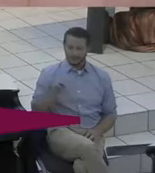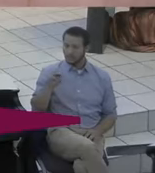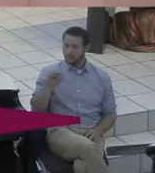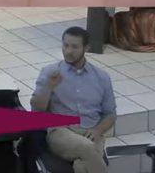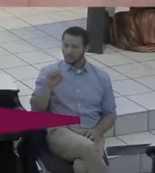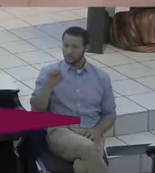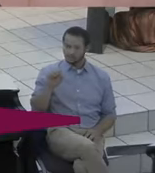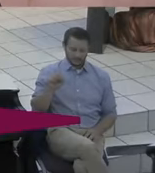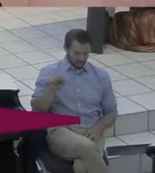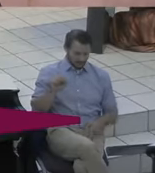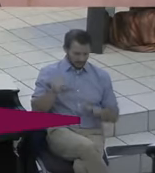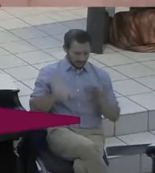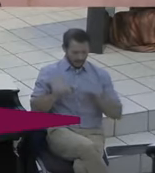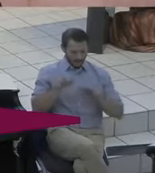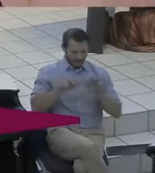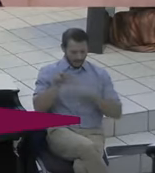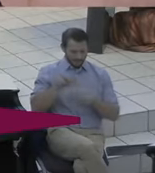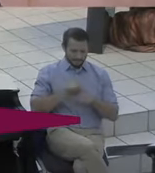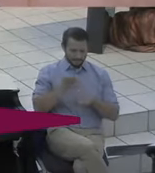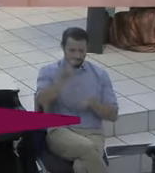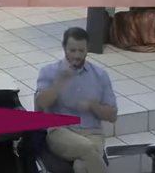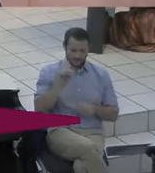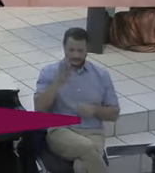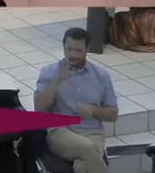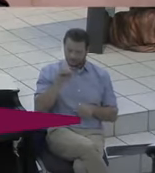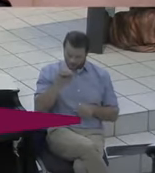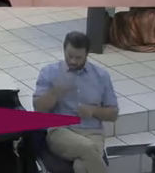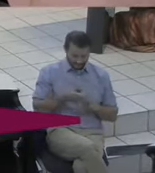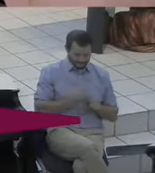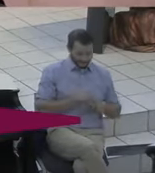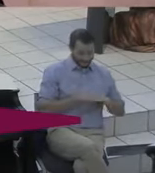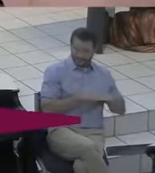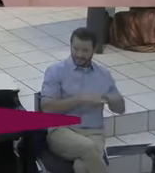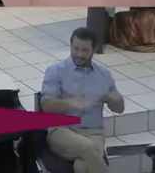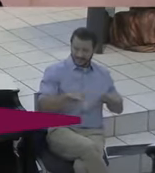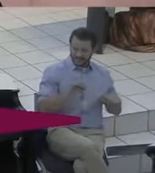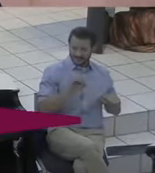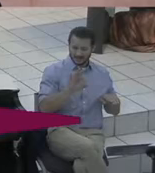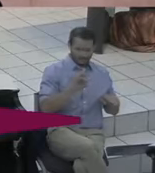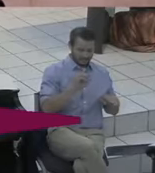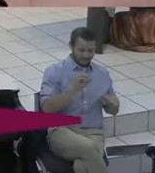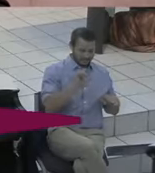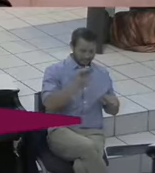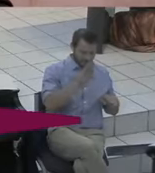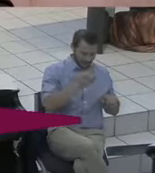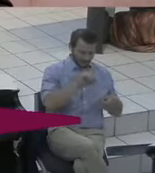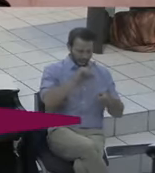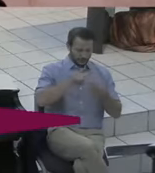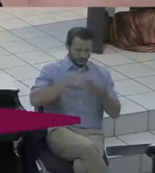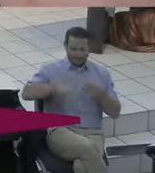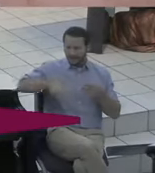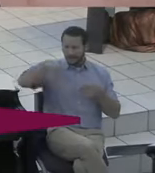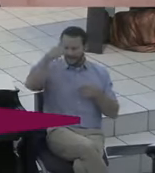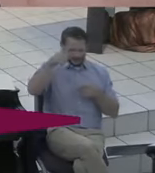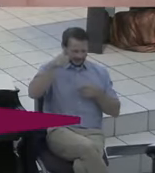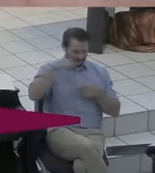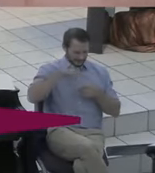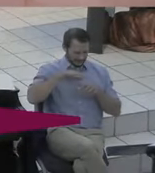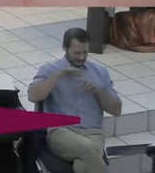Moses climbed Mount Nebo. He went up from the plains of Moab to the highest slopes of